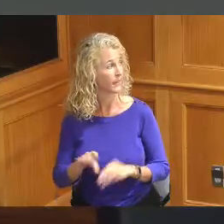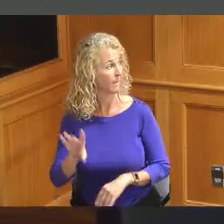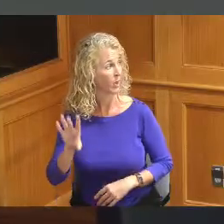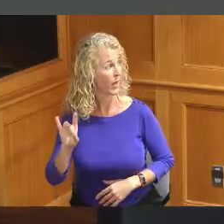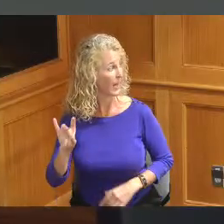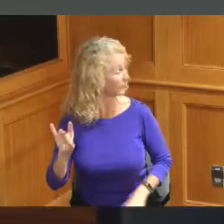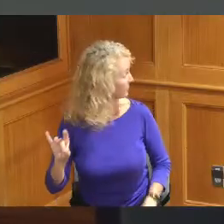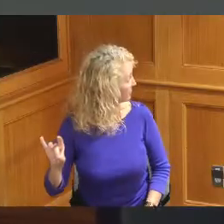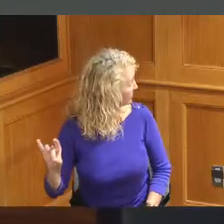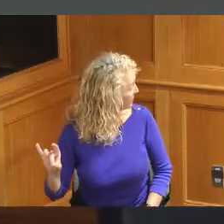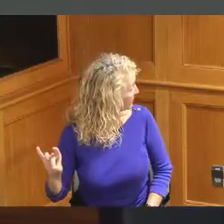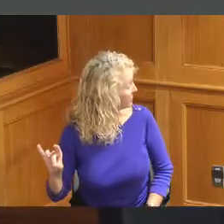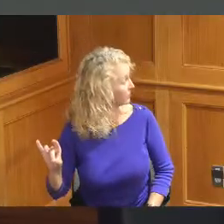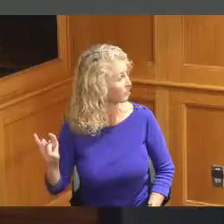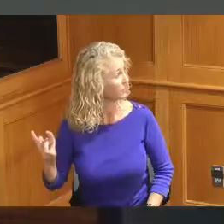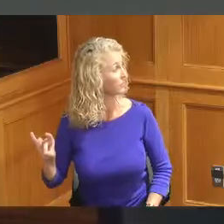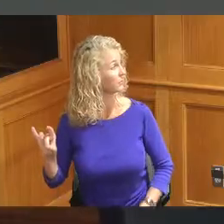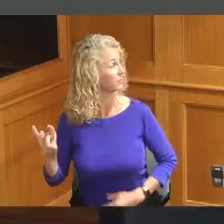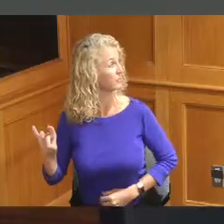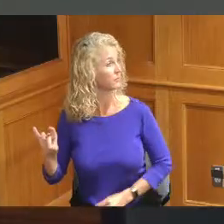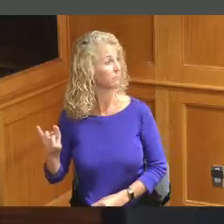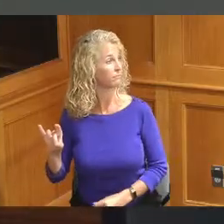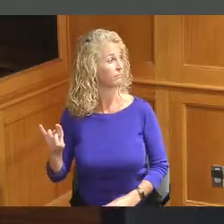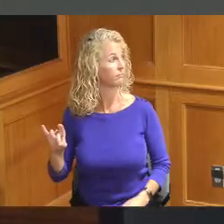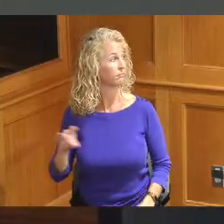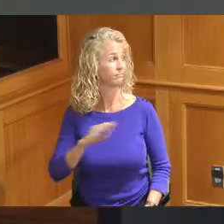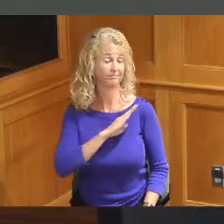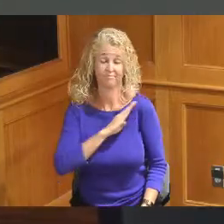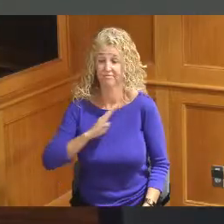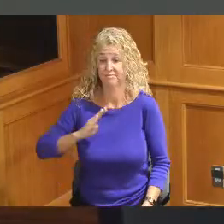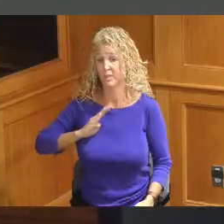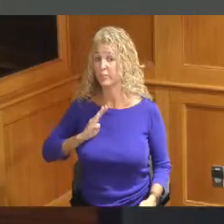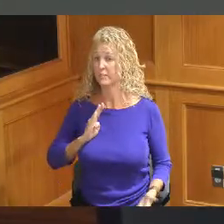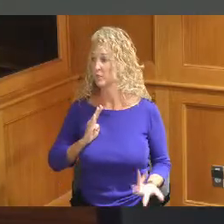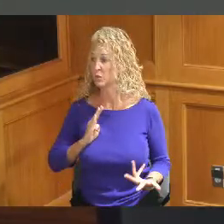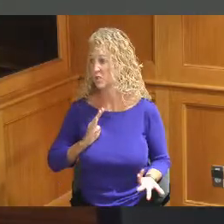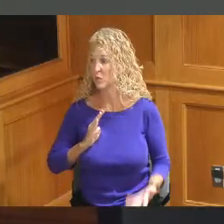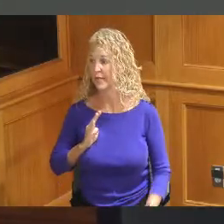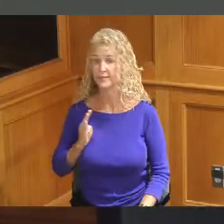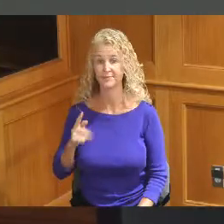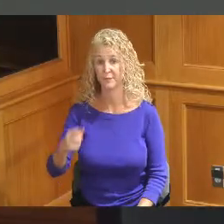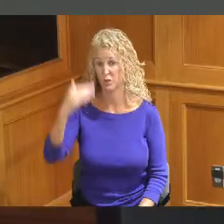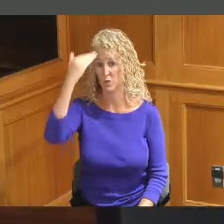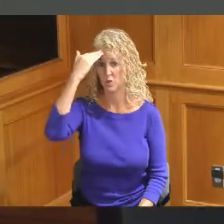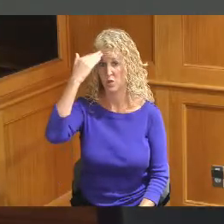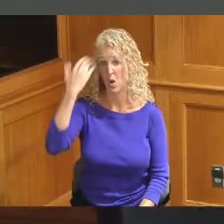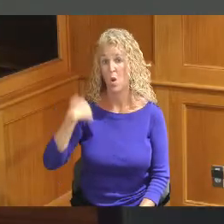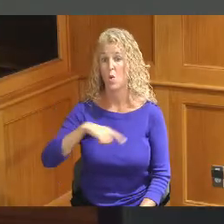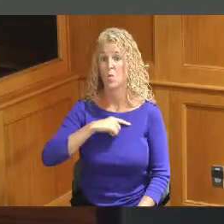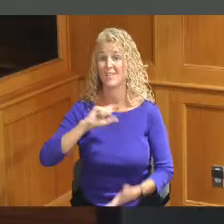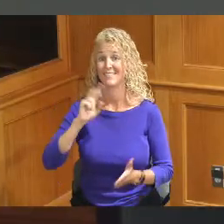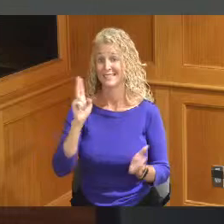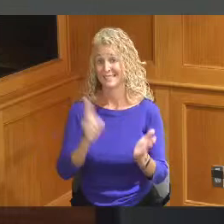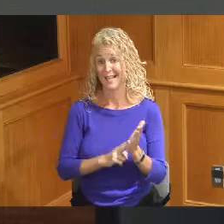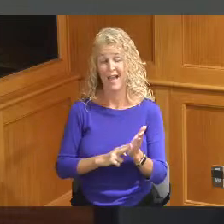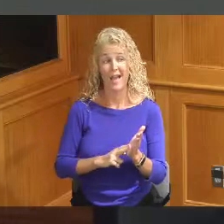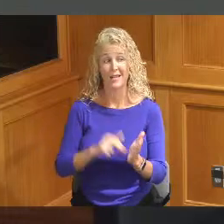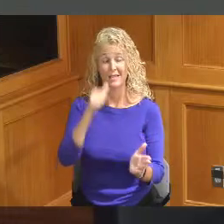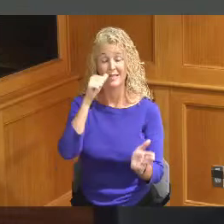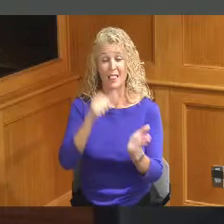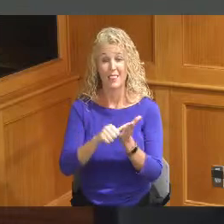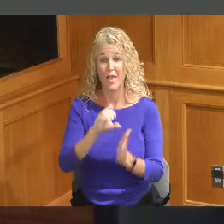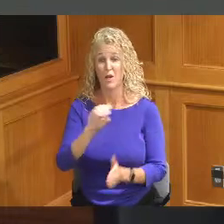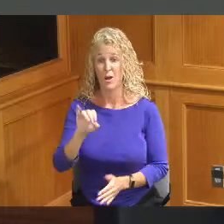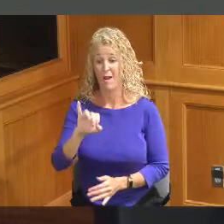Commissioners. As the board is aware, the county entered into a letter of intent with the